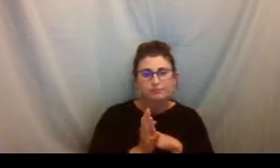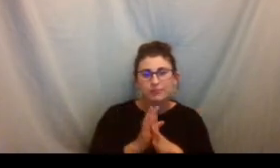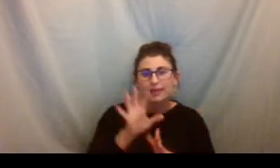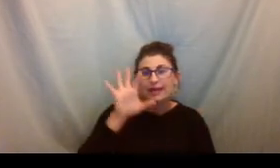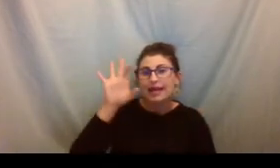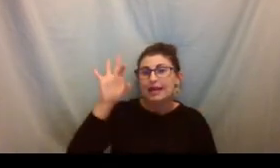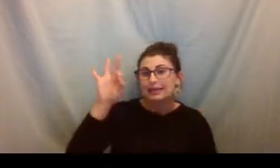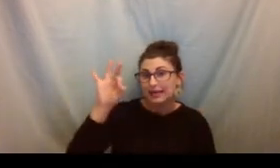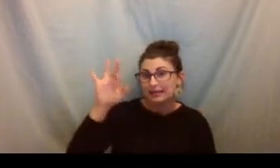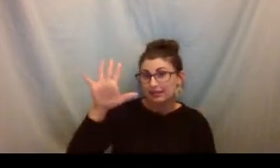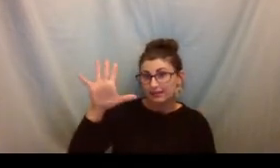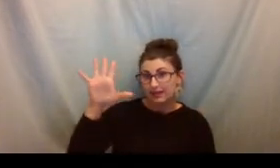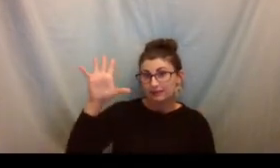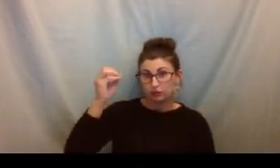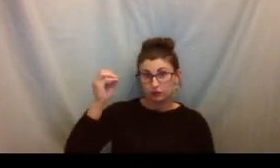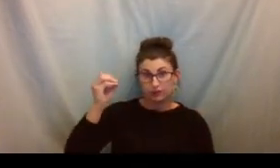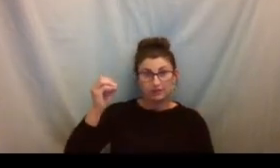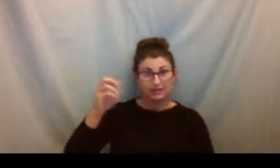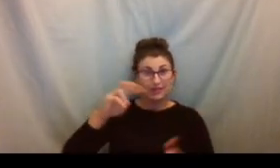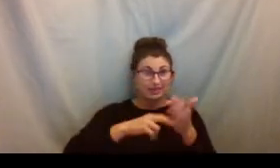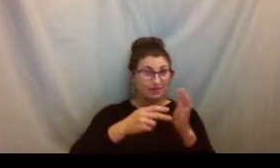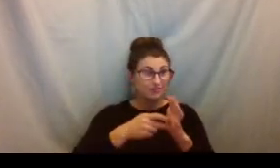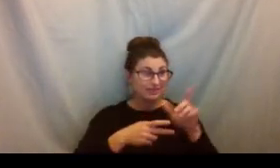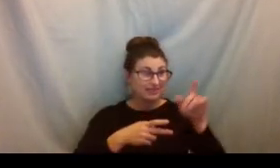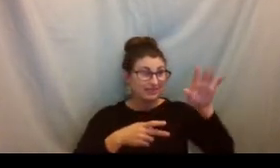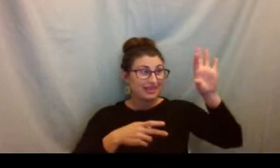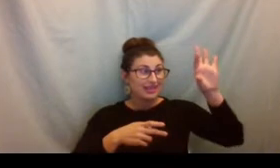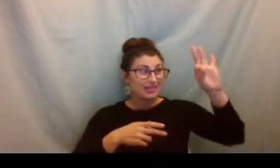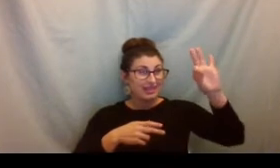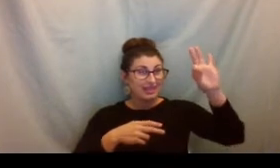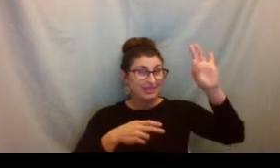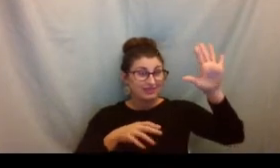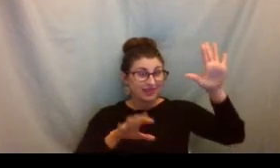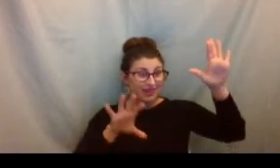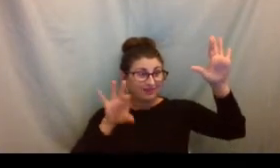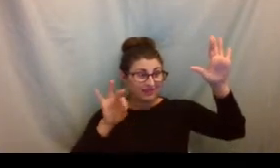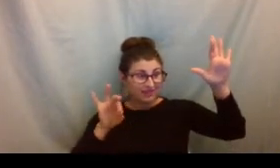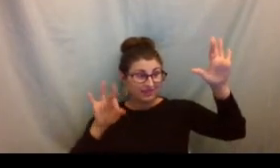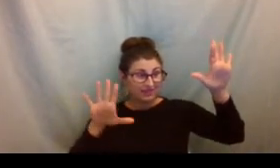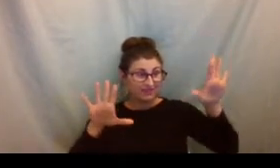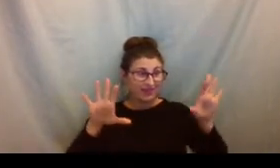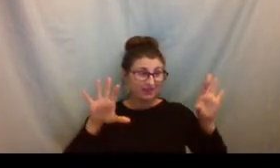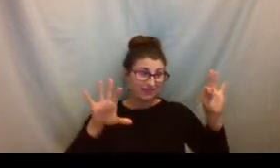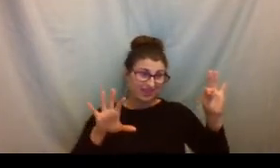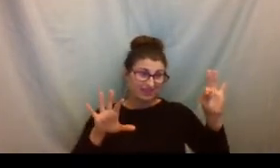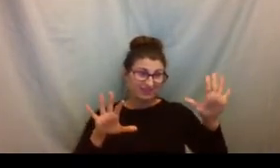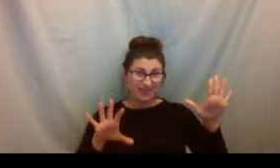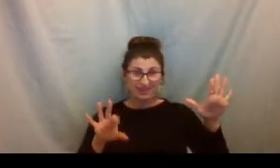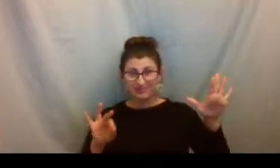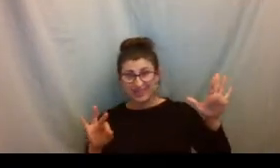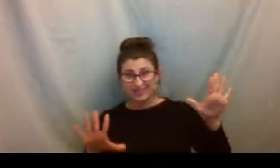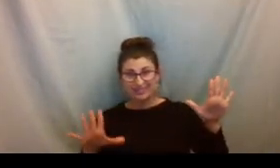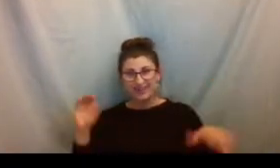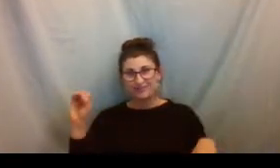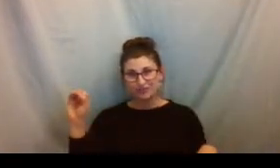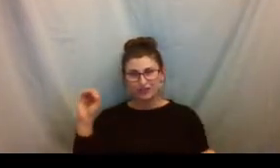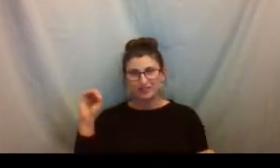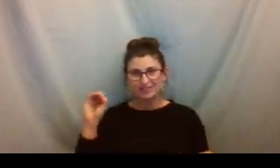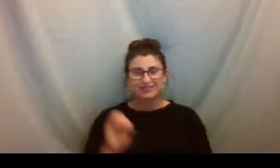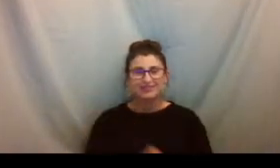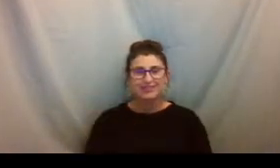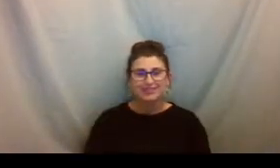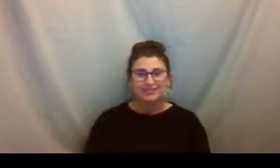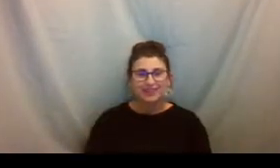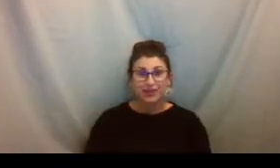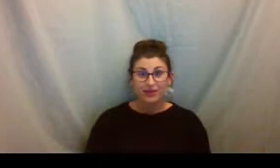is 95, so that means this is 95, this is 95 degrees, this is 95, and this is 95